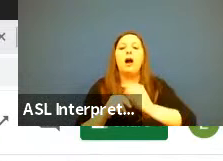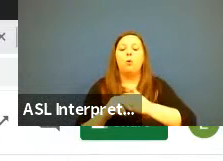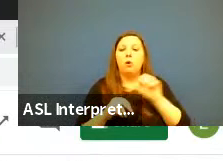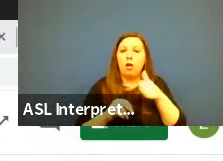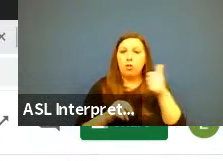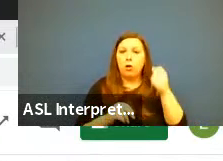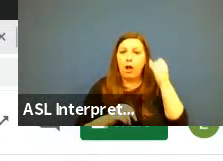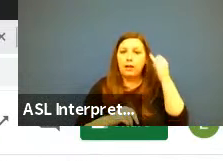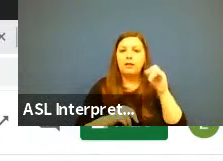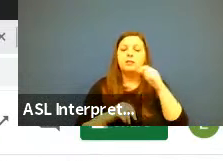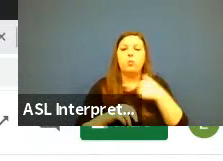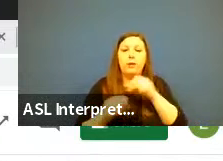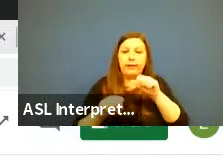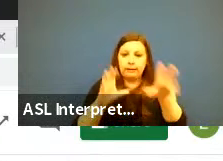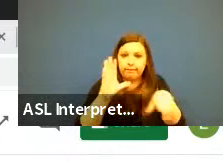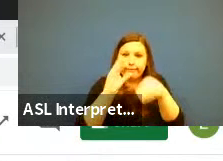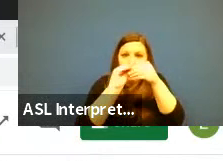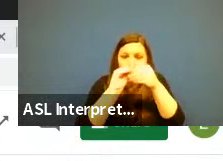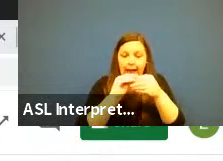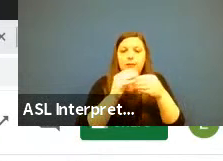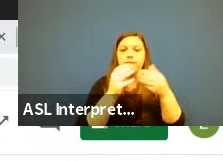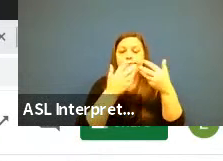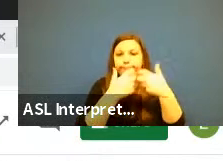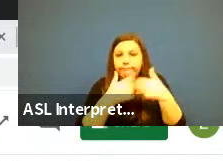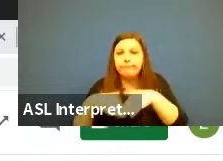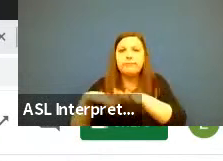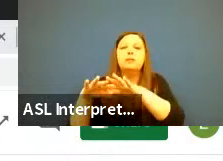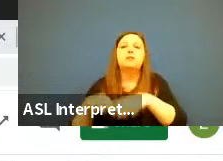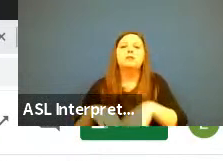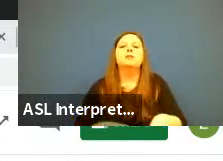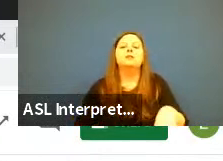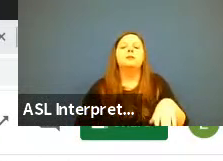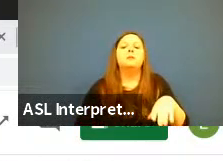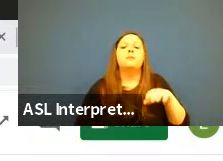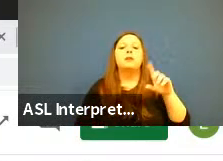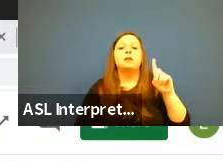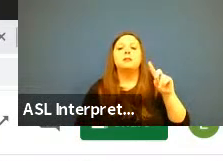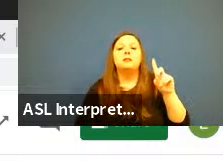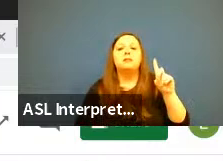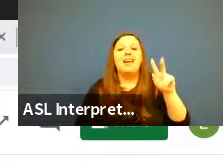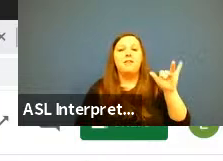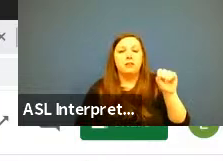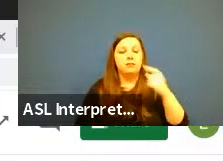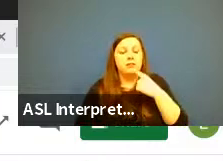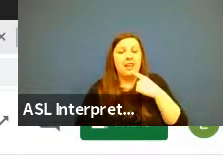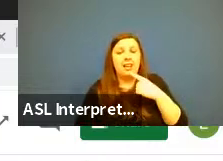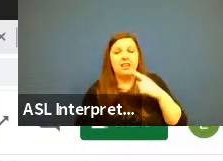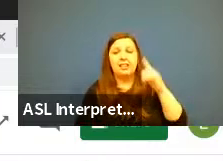have to start somewhere. and it seems like James would be an appropriate person to do this. So I'm.